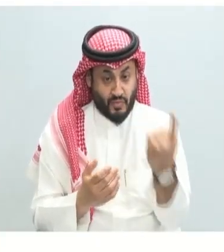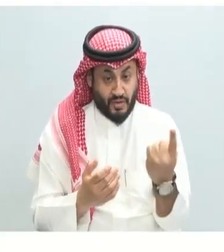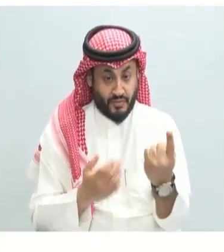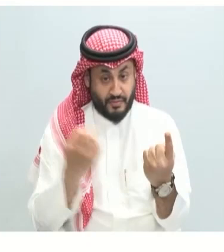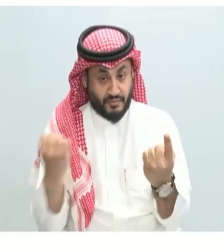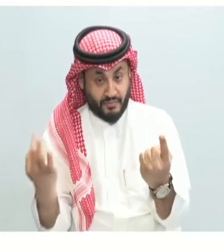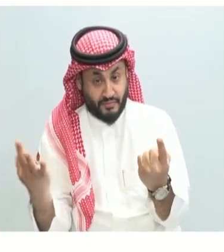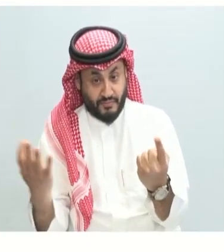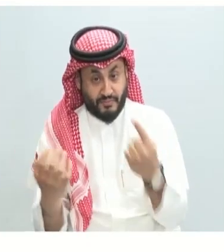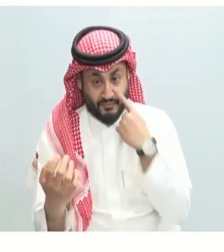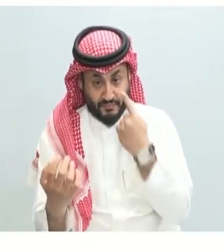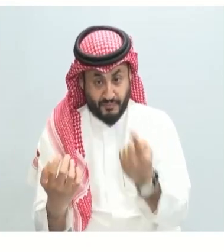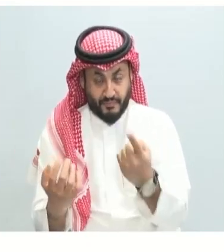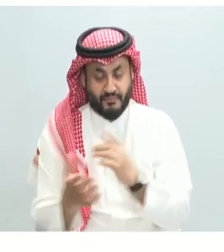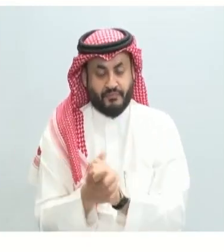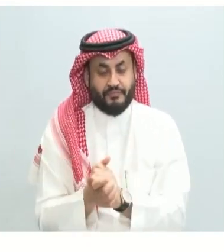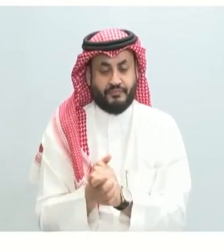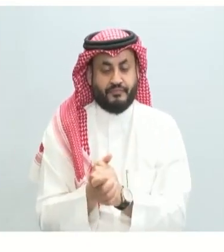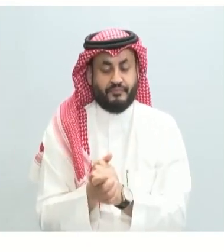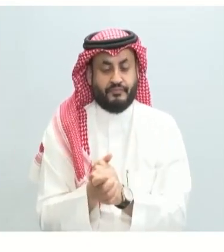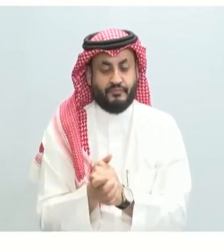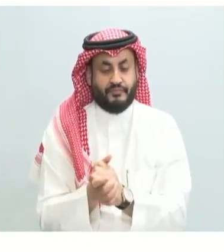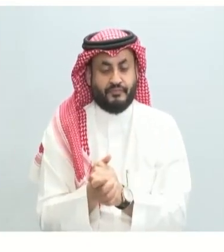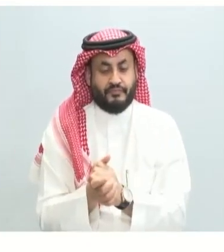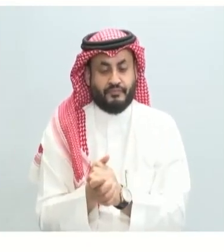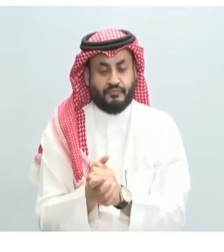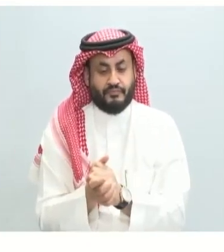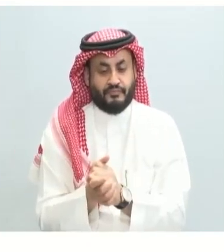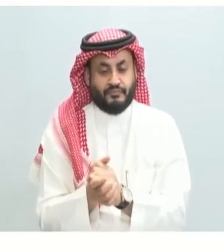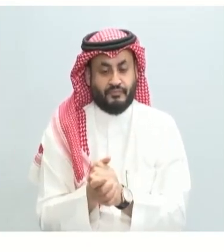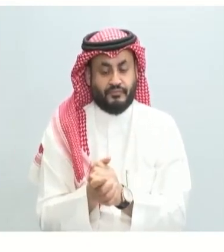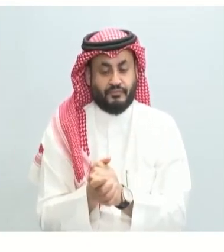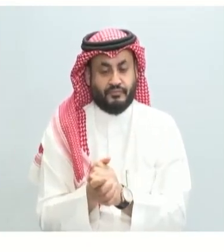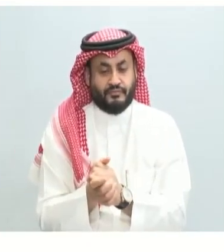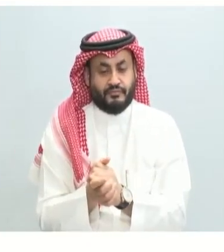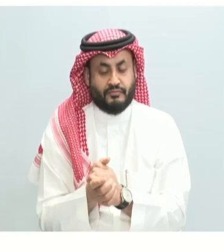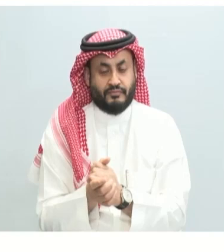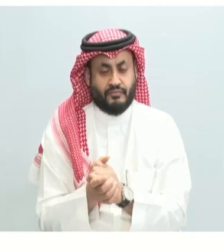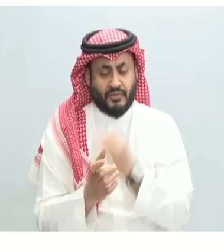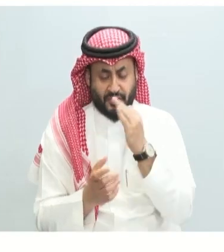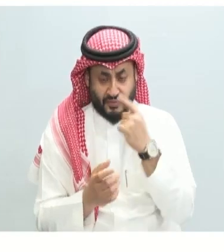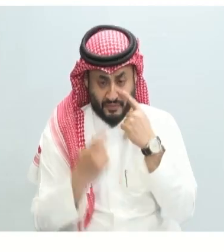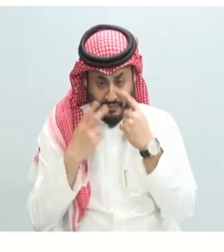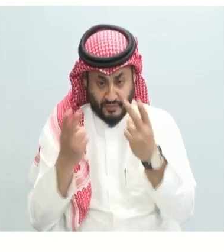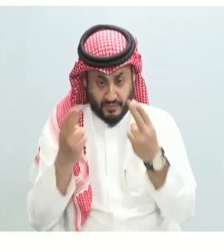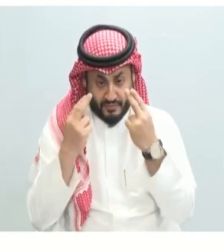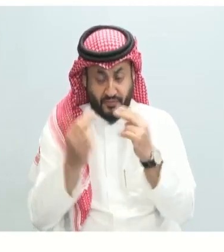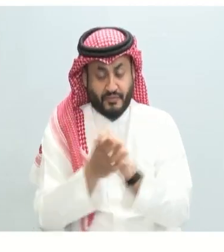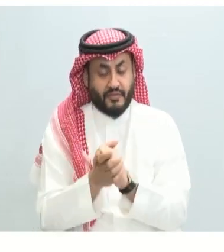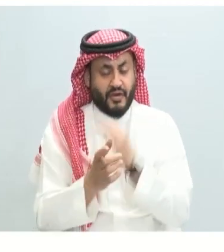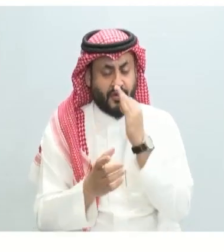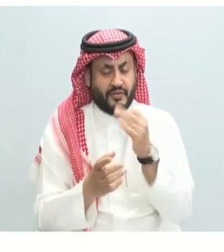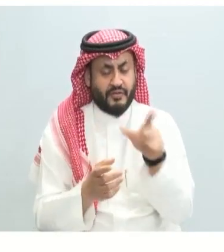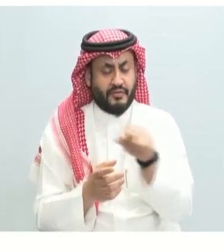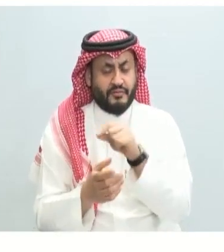them so we can practice more this question. So I'm going to say, and I would like you to listen and say